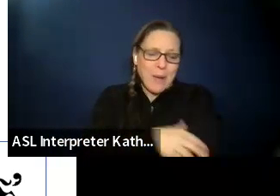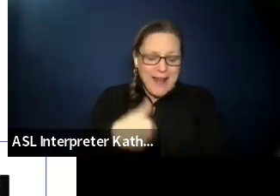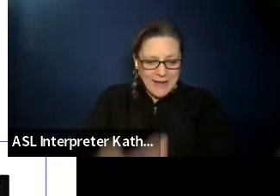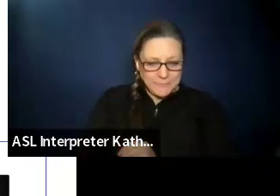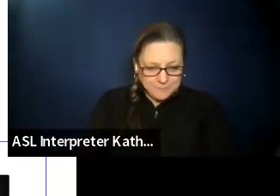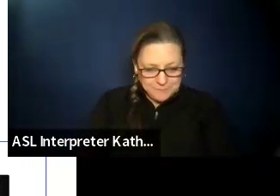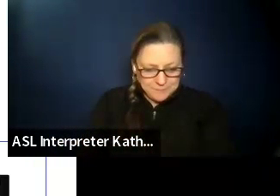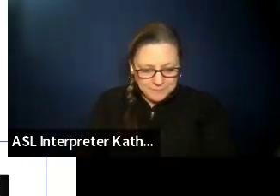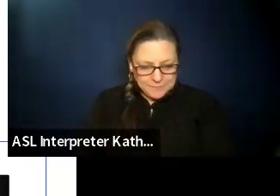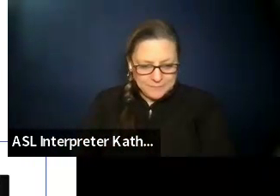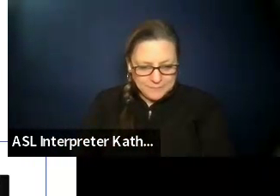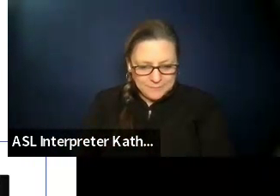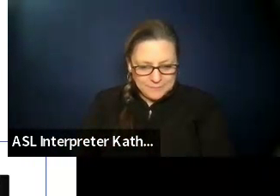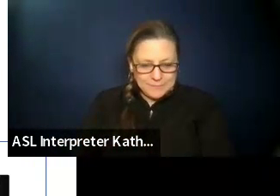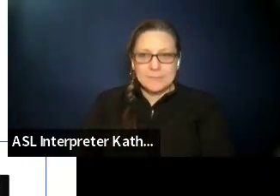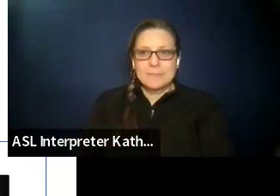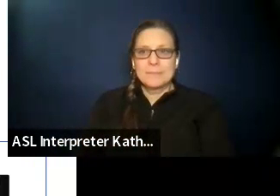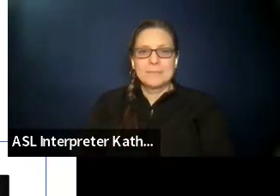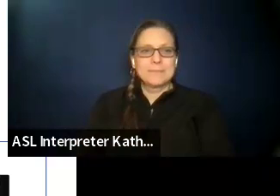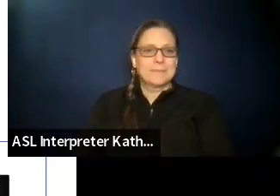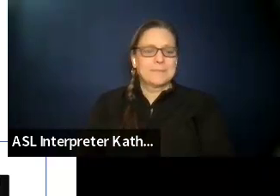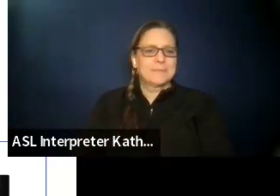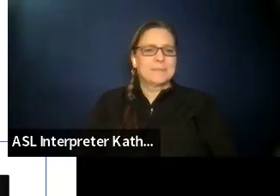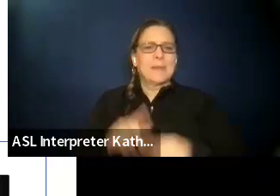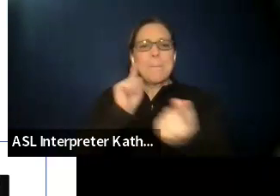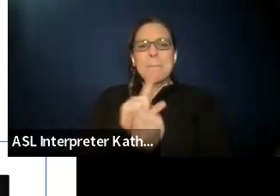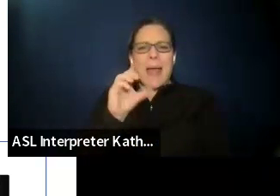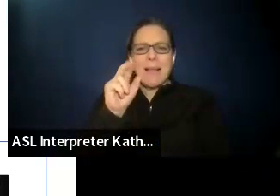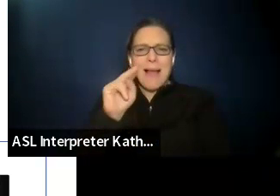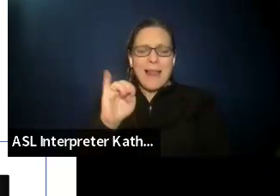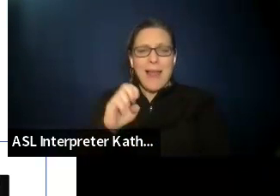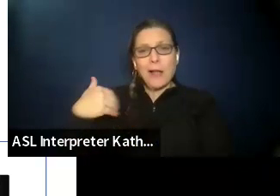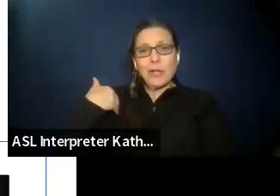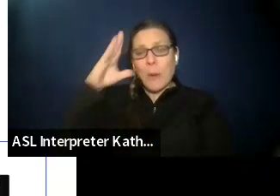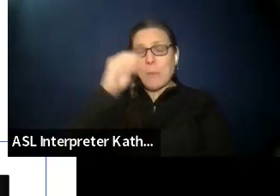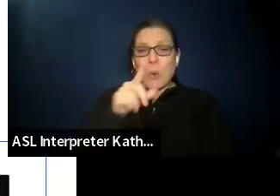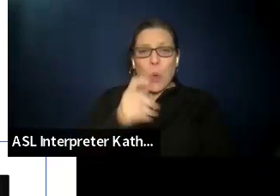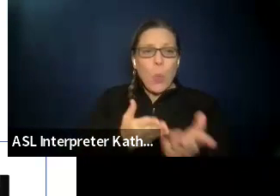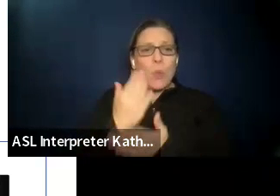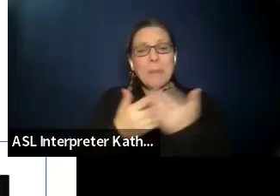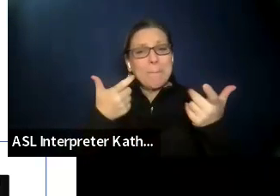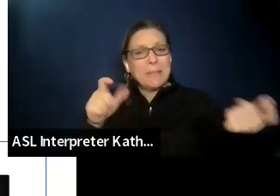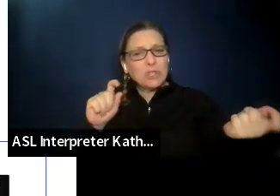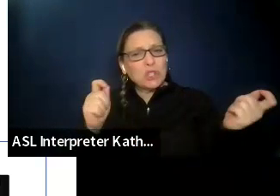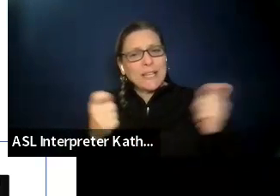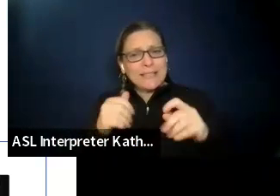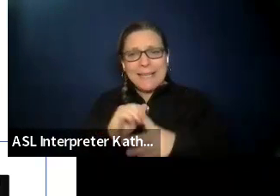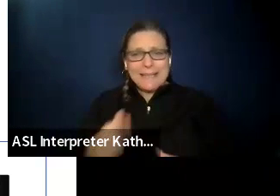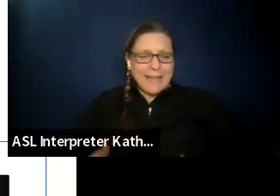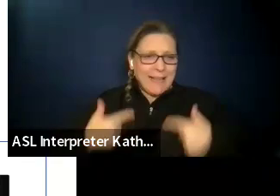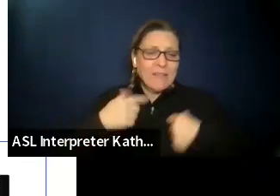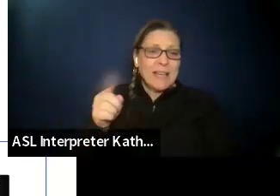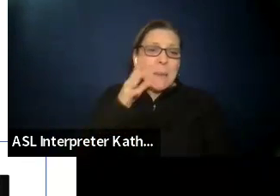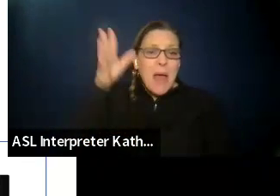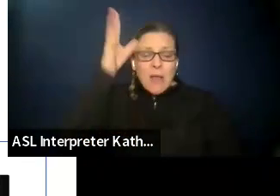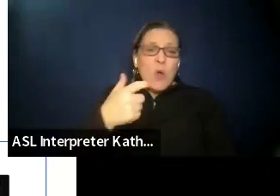slide. Buckle up. Meet Lonnie, a young boy who's going through some big changes in his life. His parents